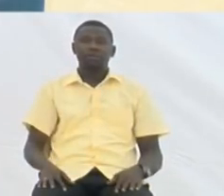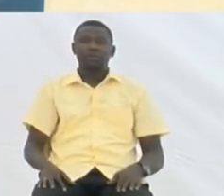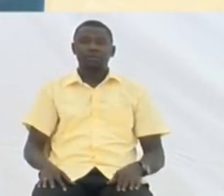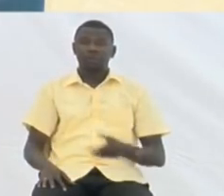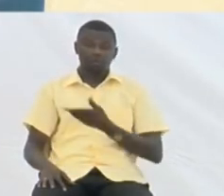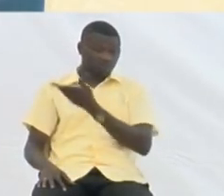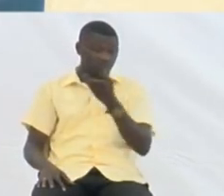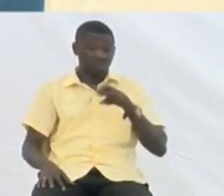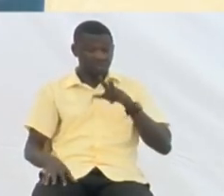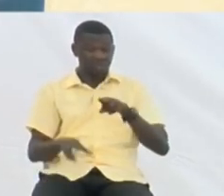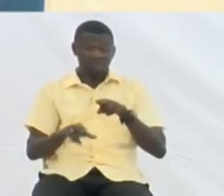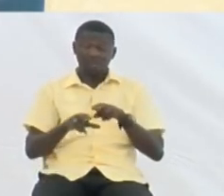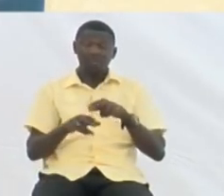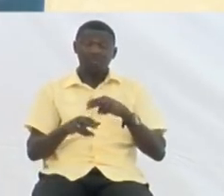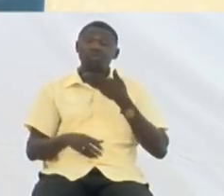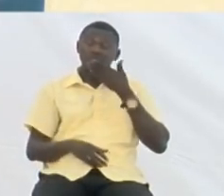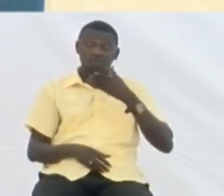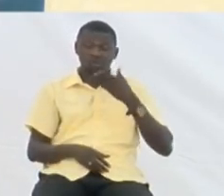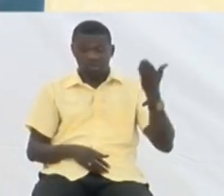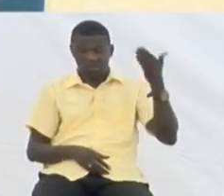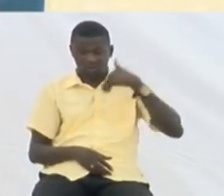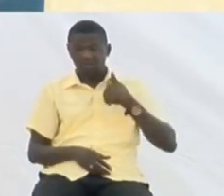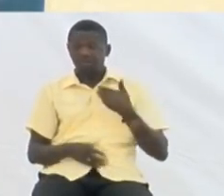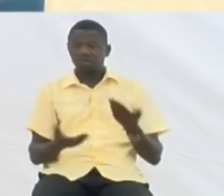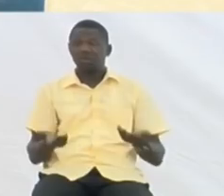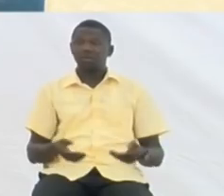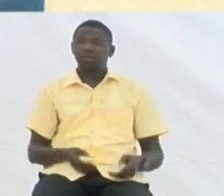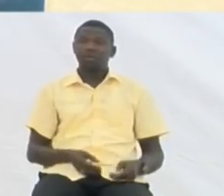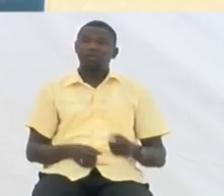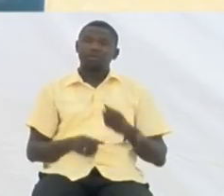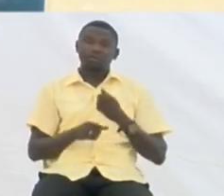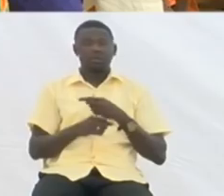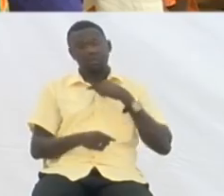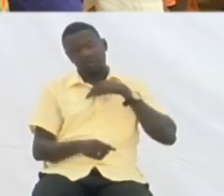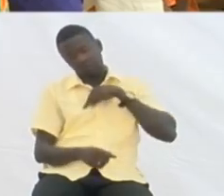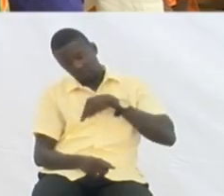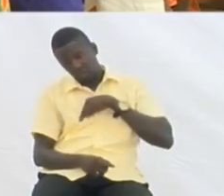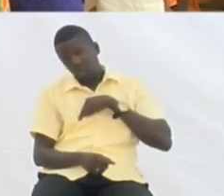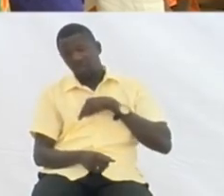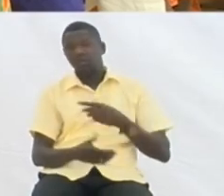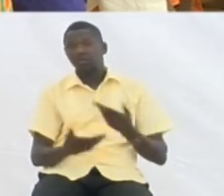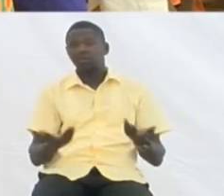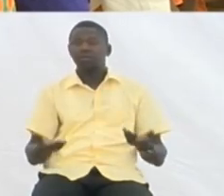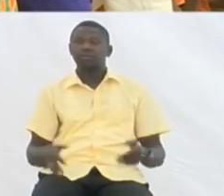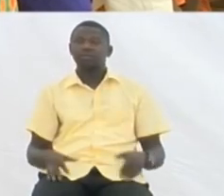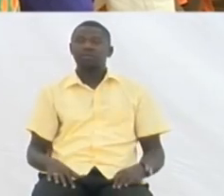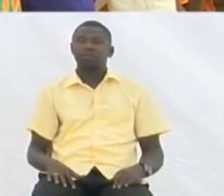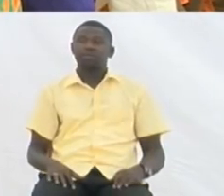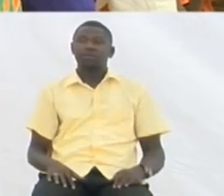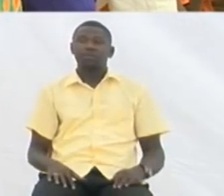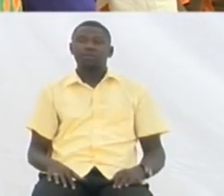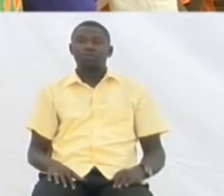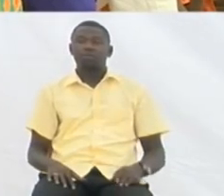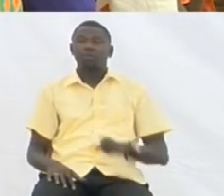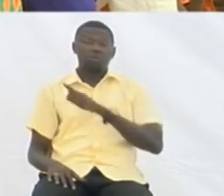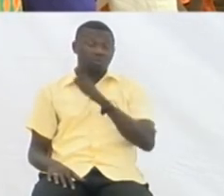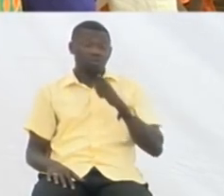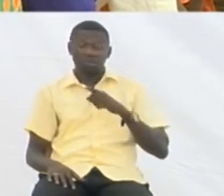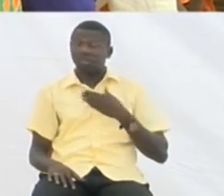those same youths came to me with sadness. But